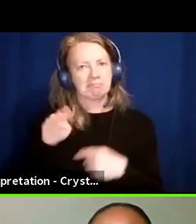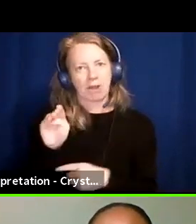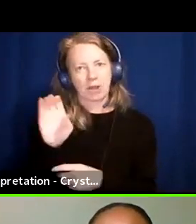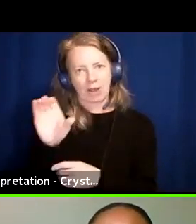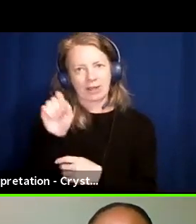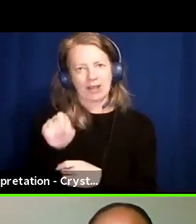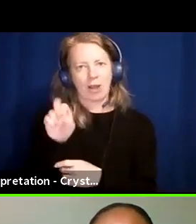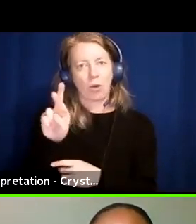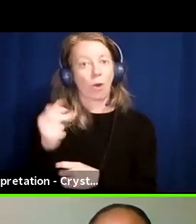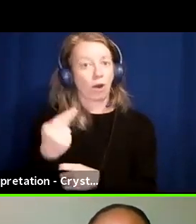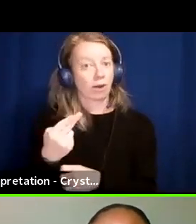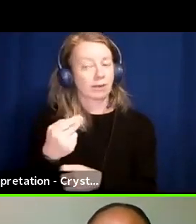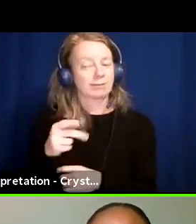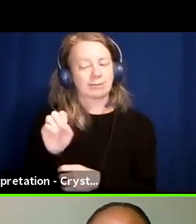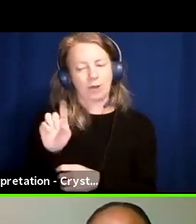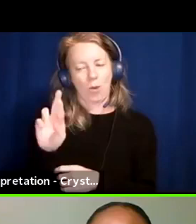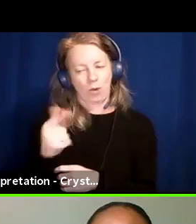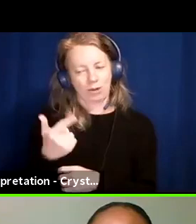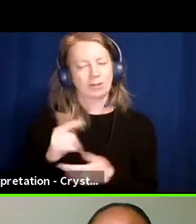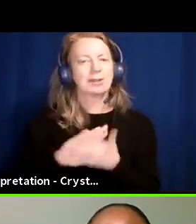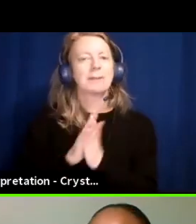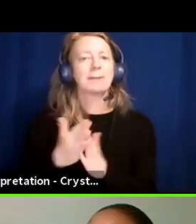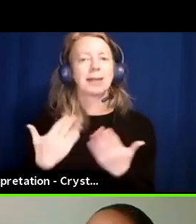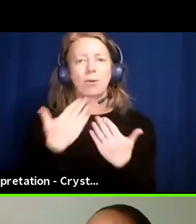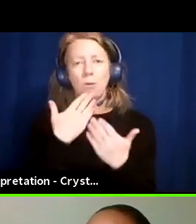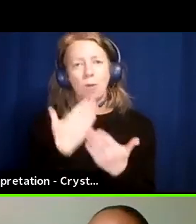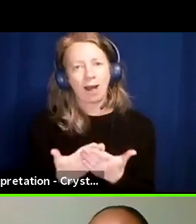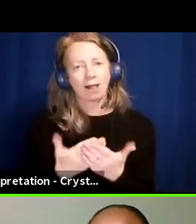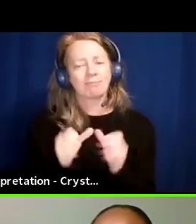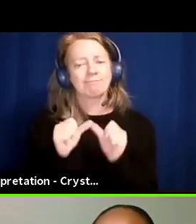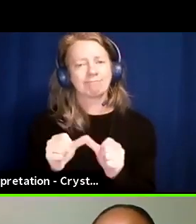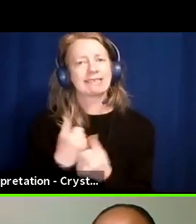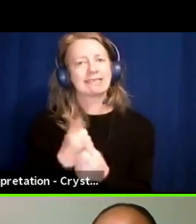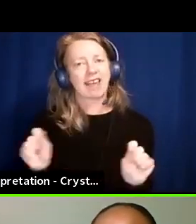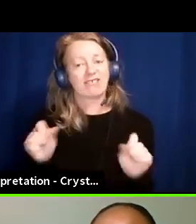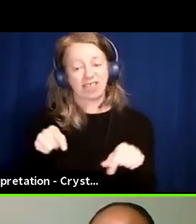Be well and stay safe, and share this message.